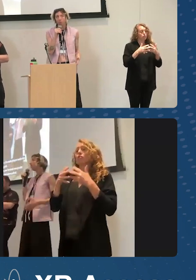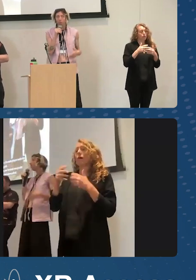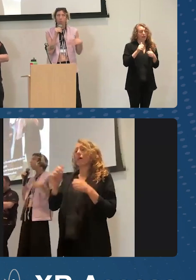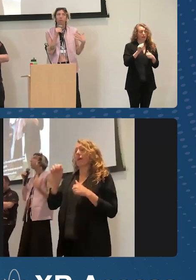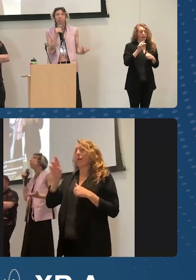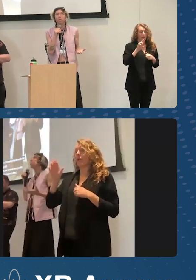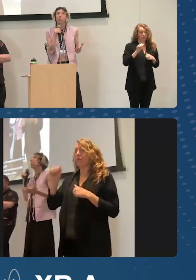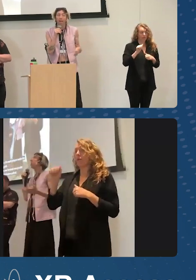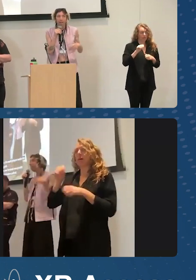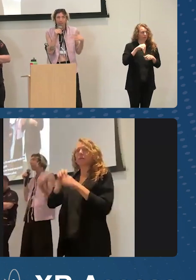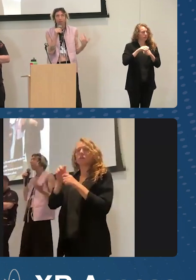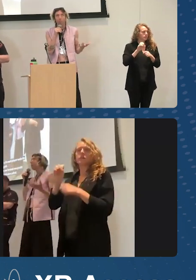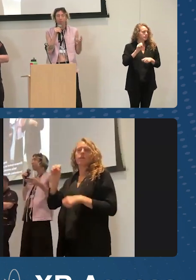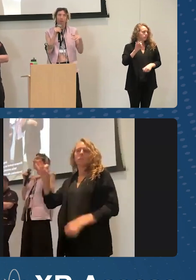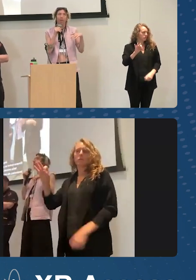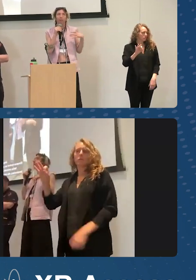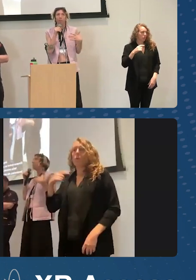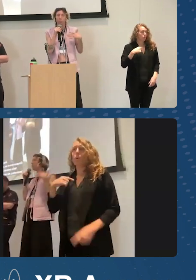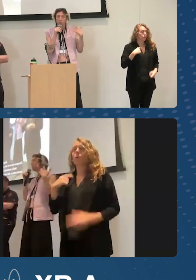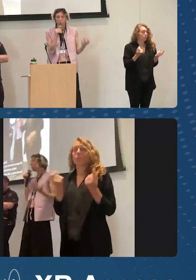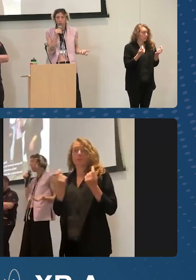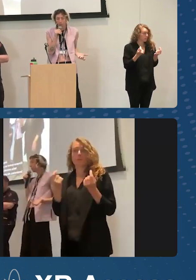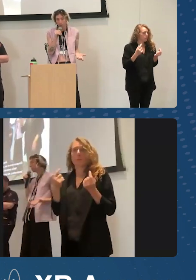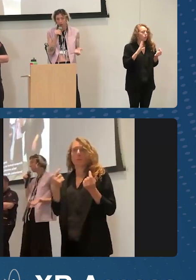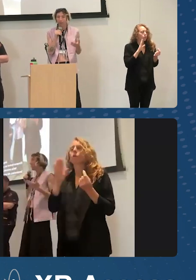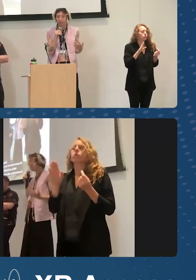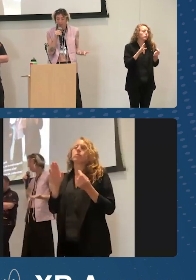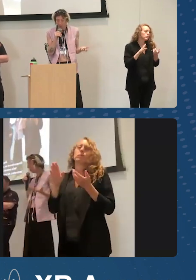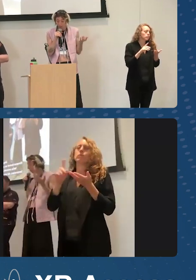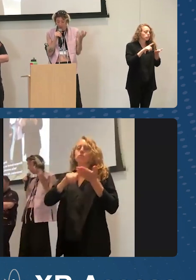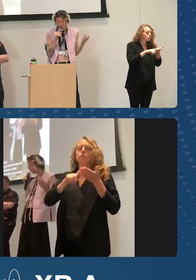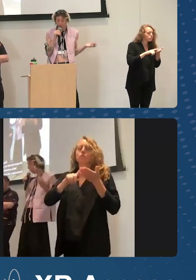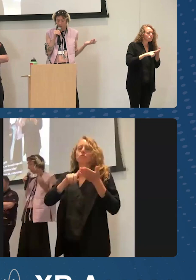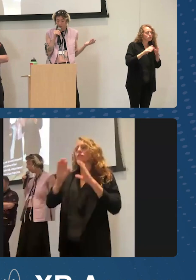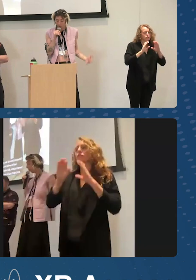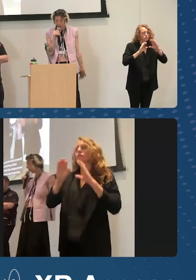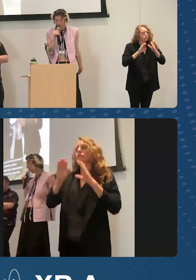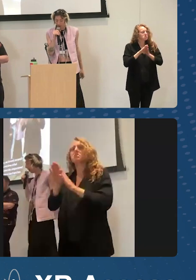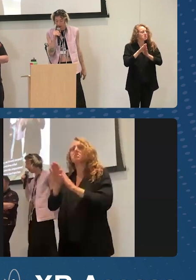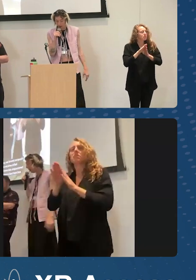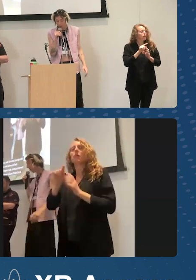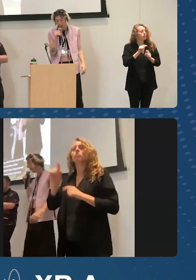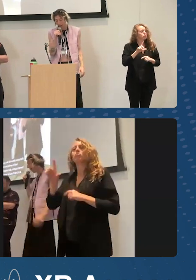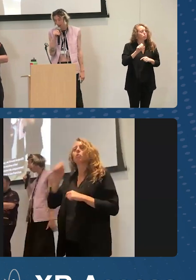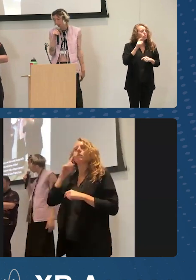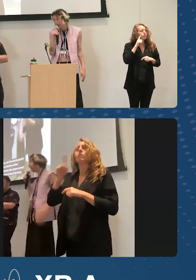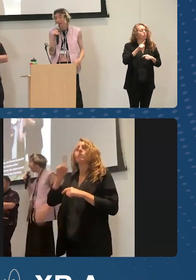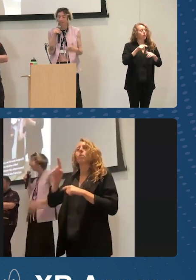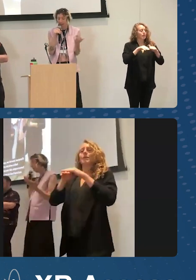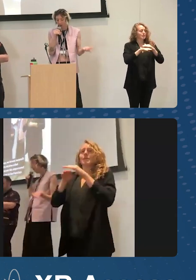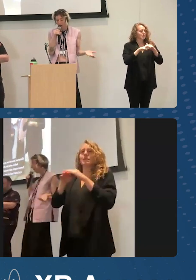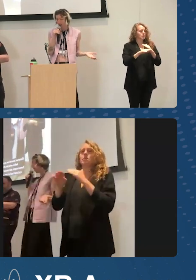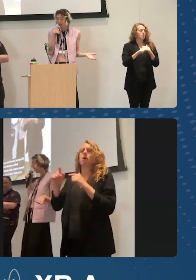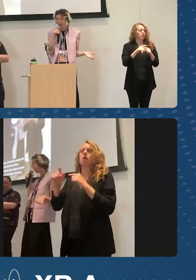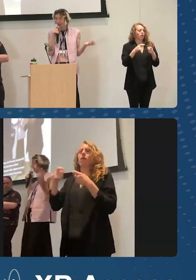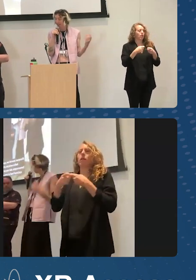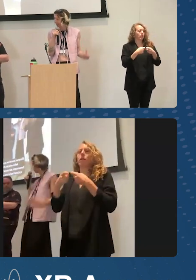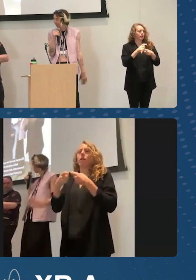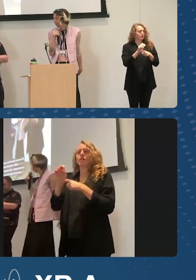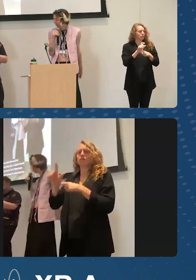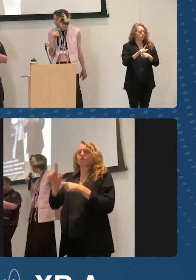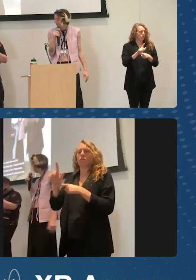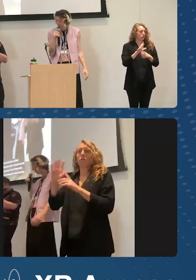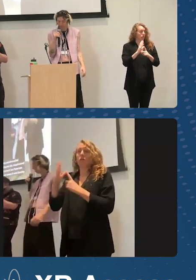we research and develop tools for accessible digital culture. And that is how I met Andy.